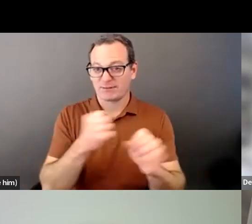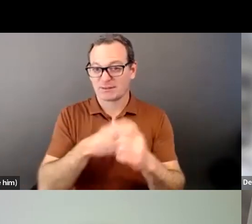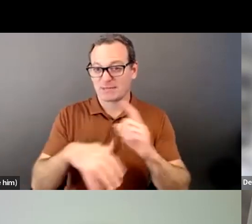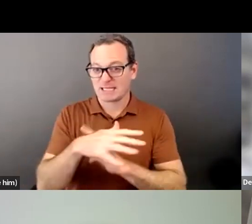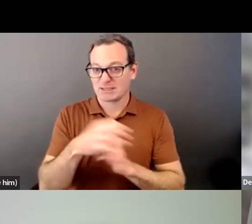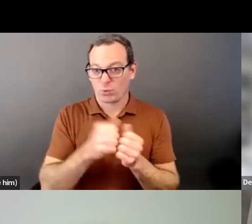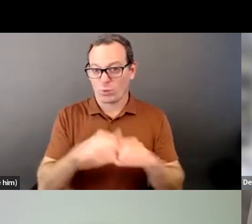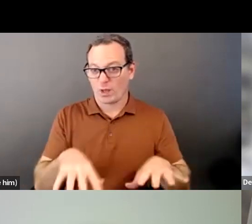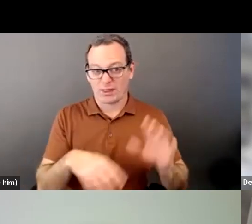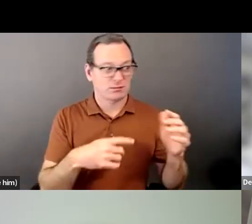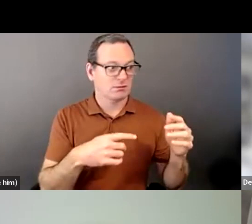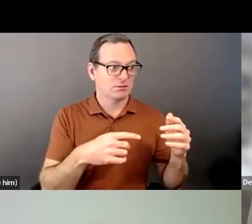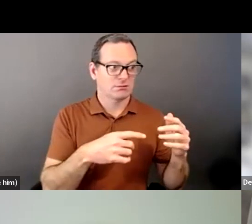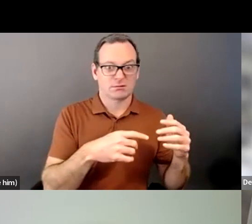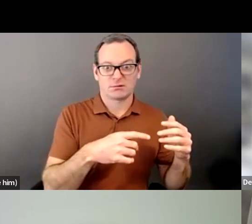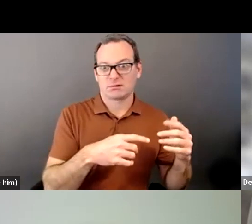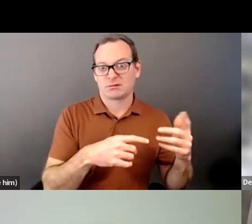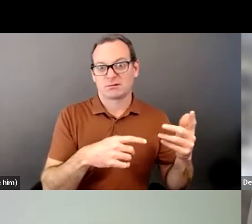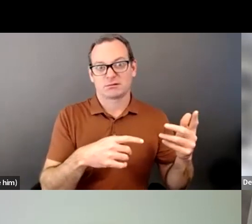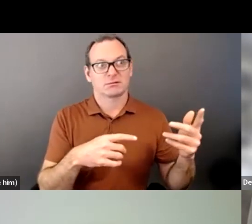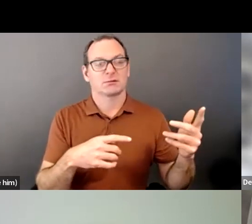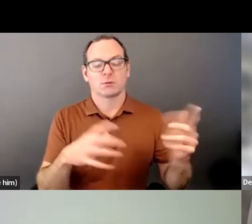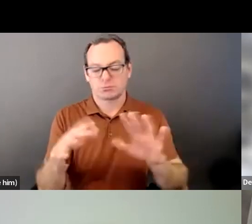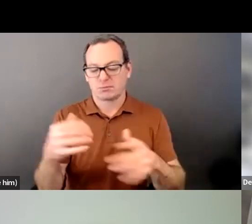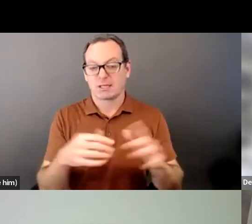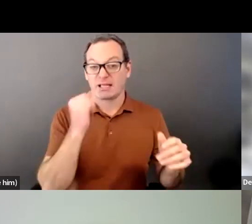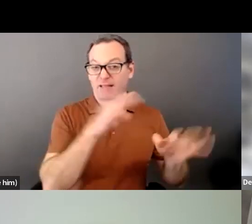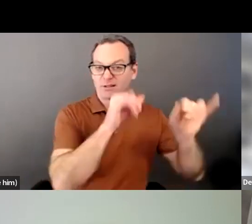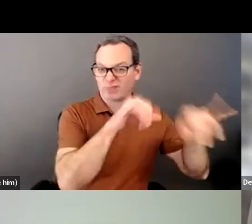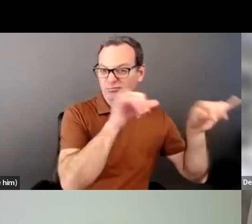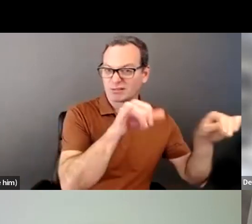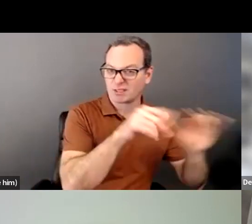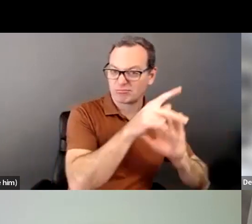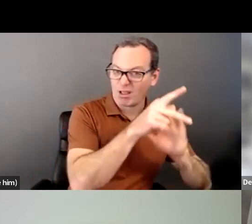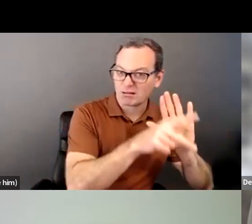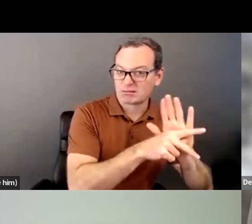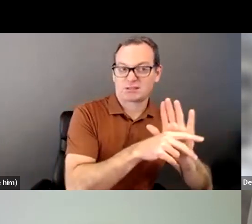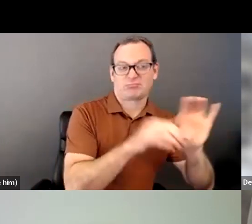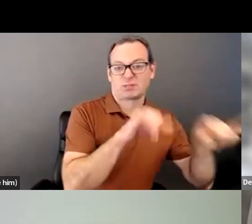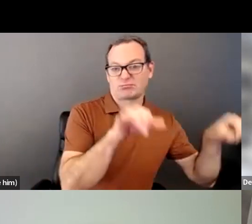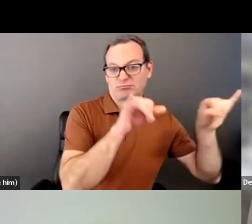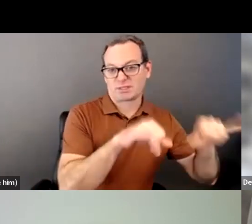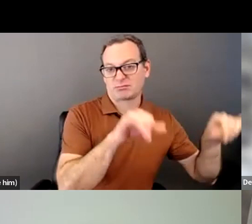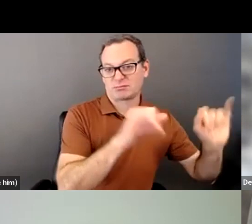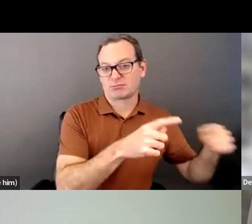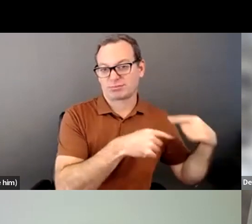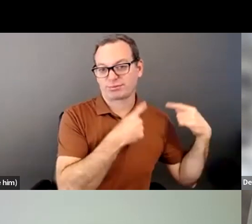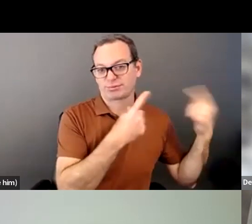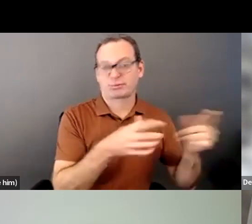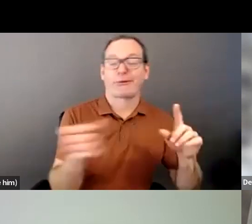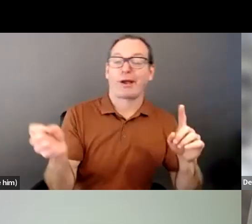status quo is still separating, or is still, looking at hiring folks with